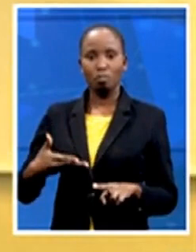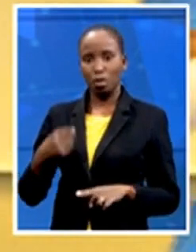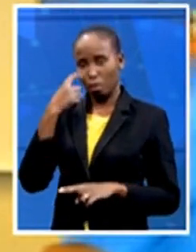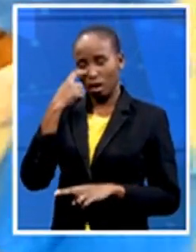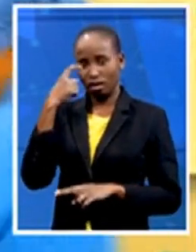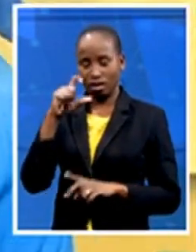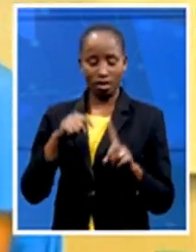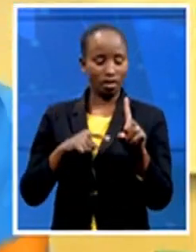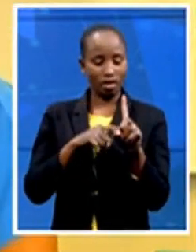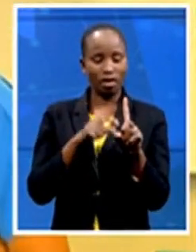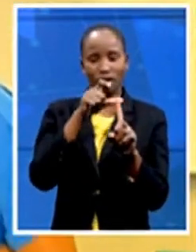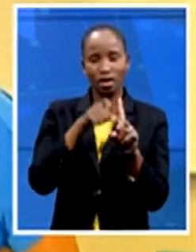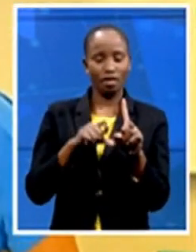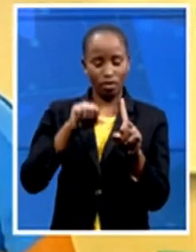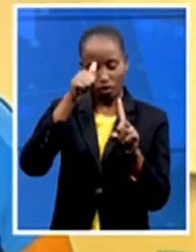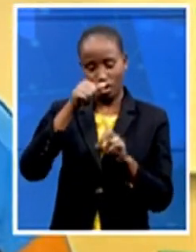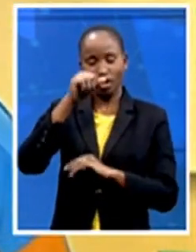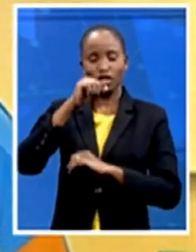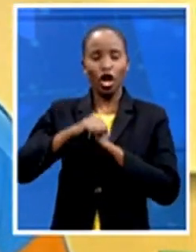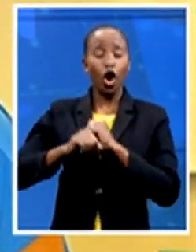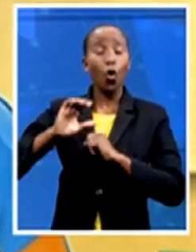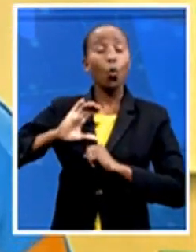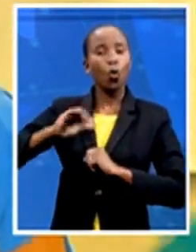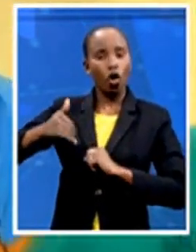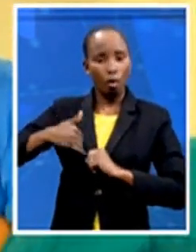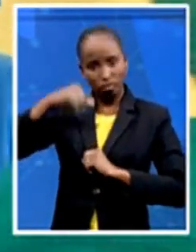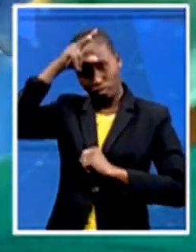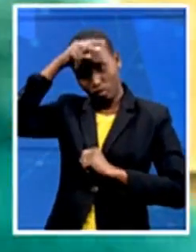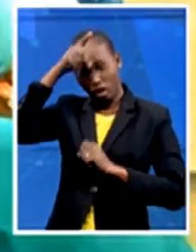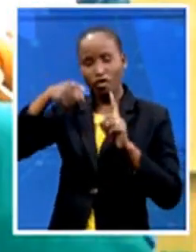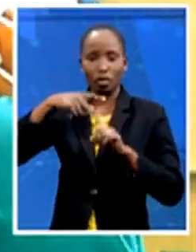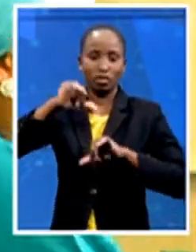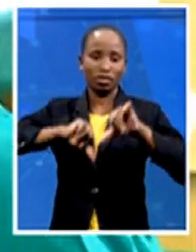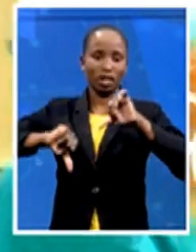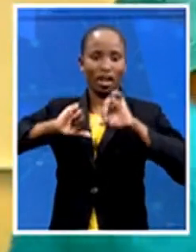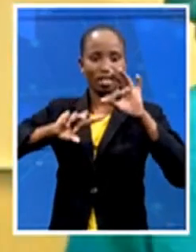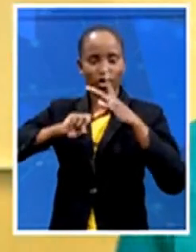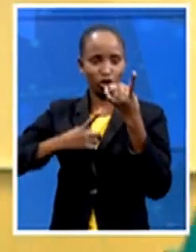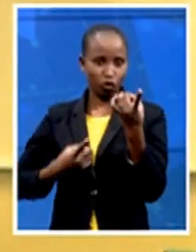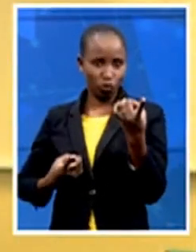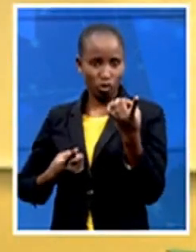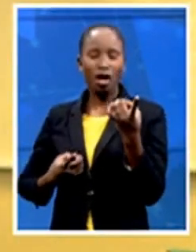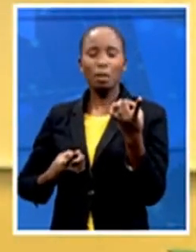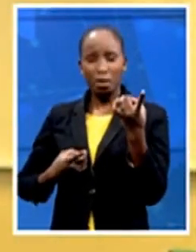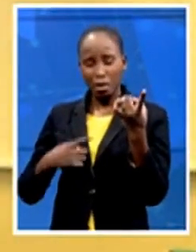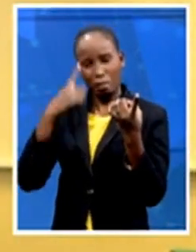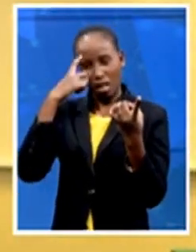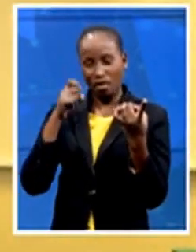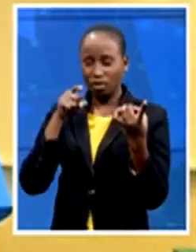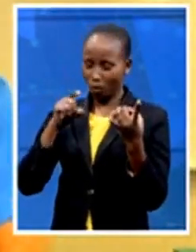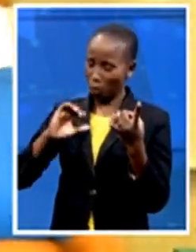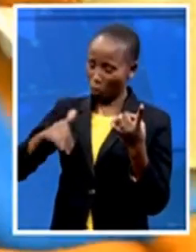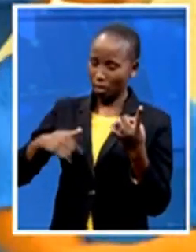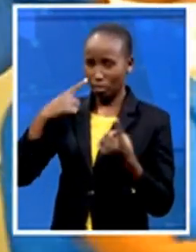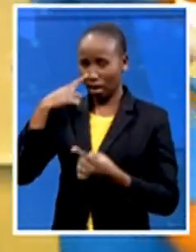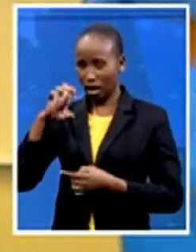to graduate with a science degree. We believe that she has paved the way for us. You see us today being able to study